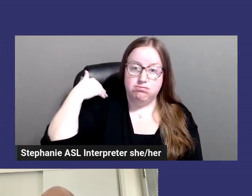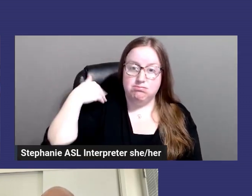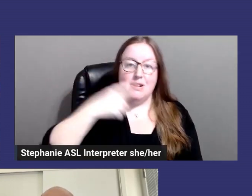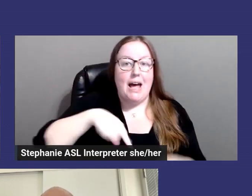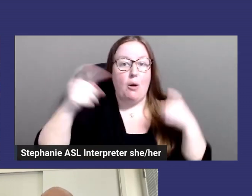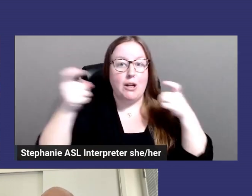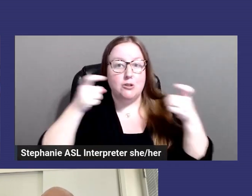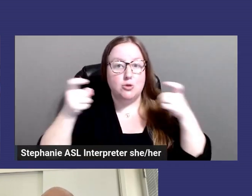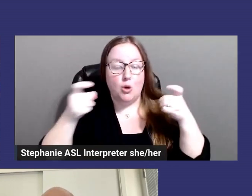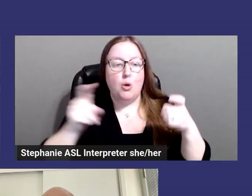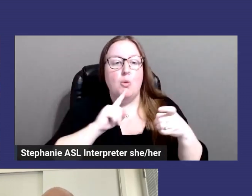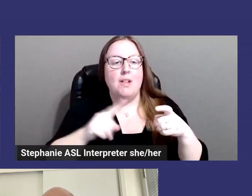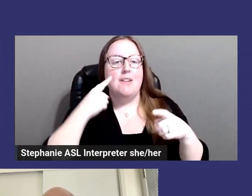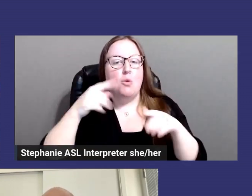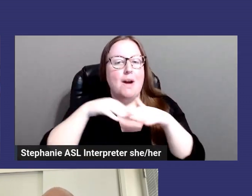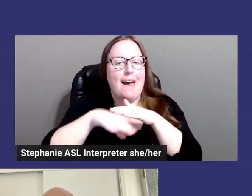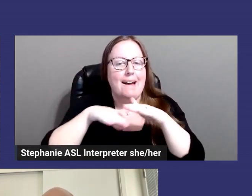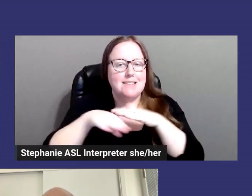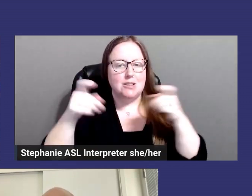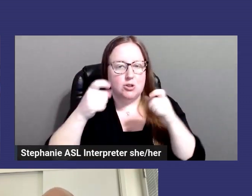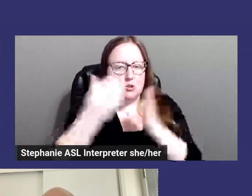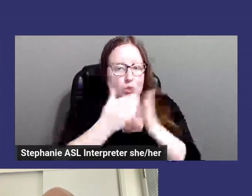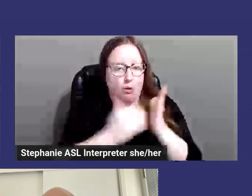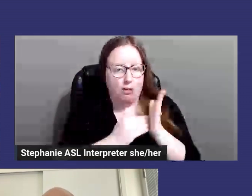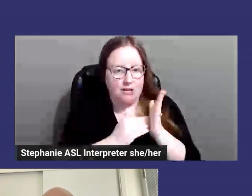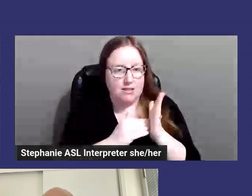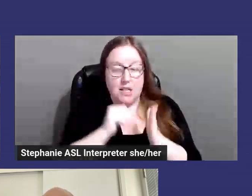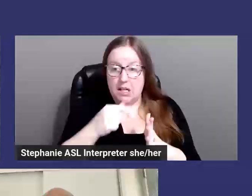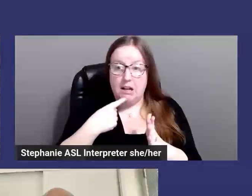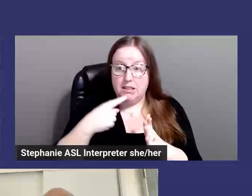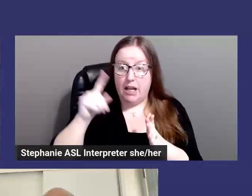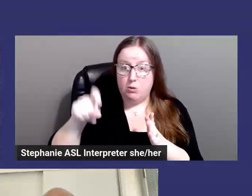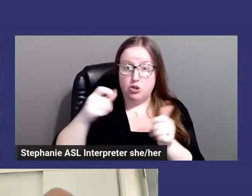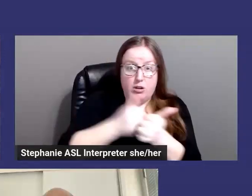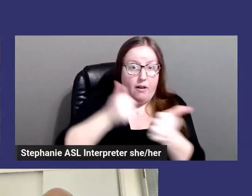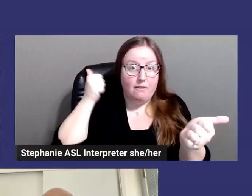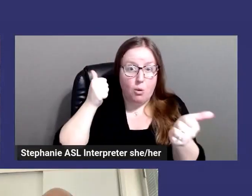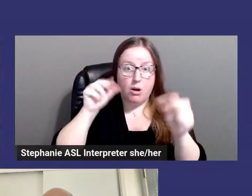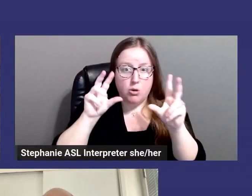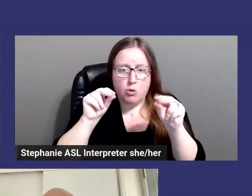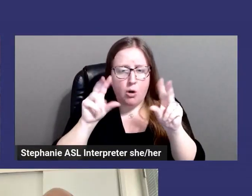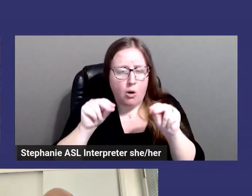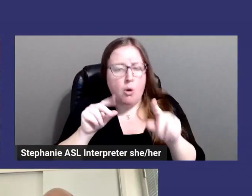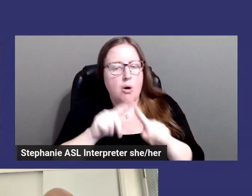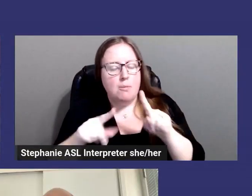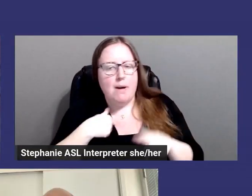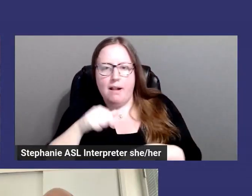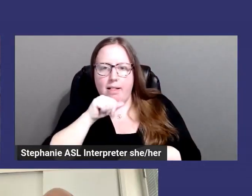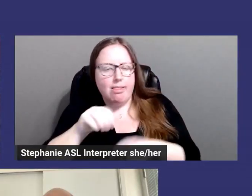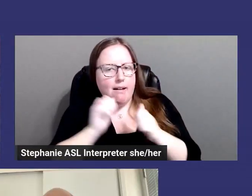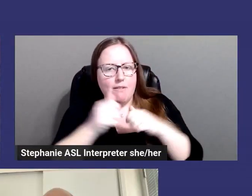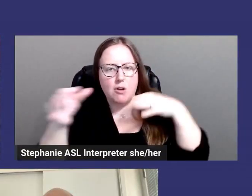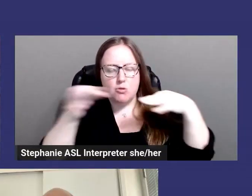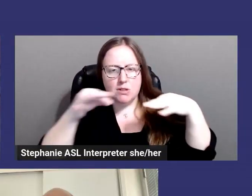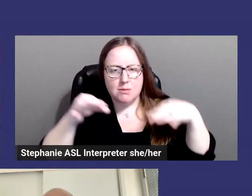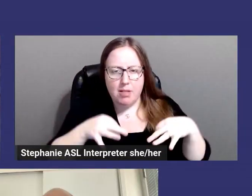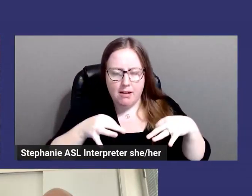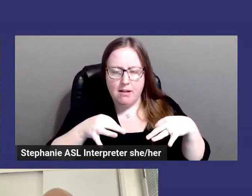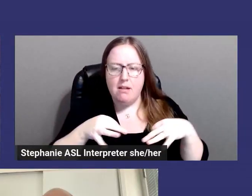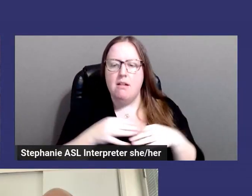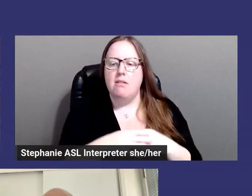control was really around access control lists. And not saying that we 100%. should get away from that, right? There's still a place for that. But I love the way you describe